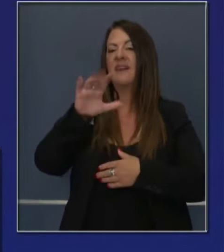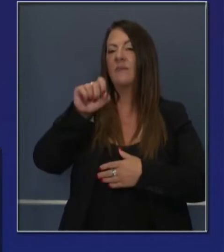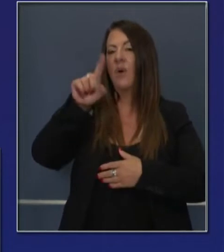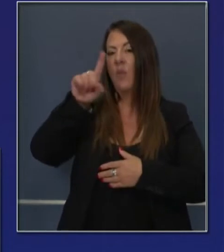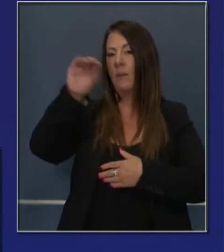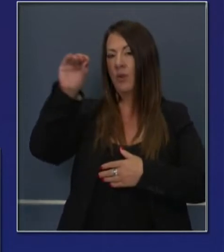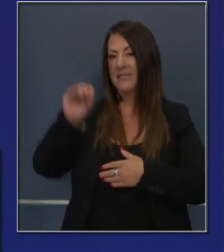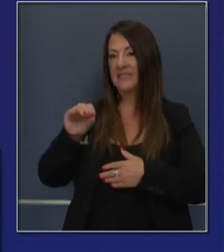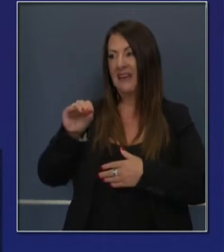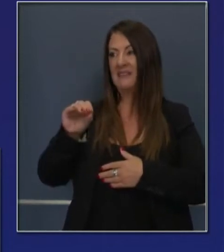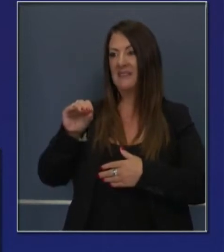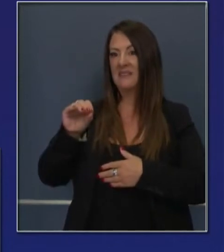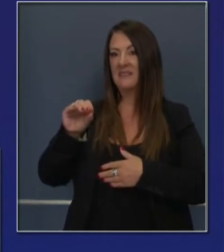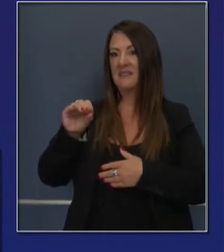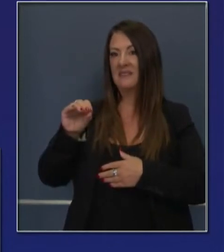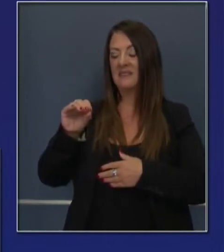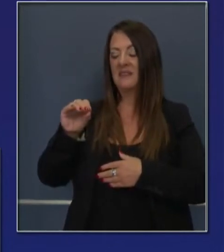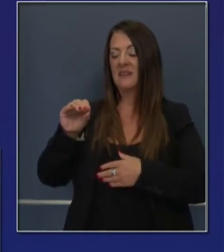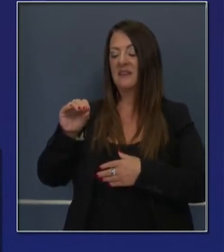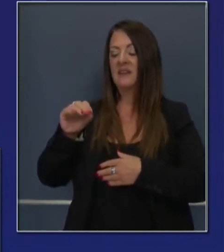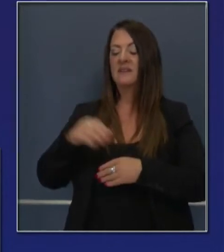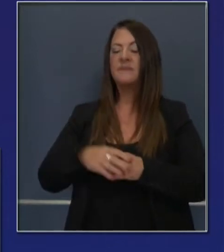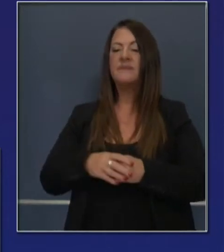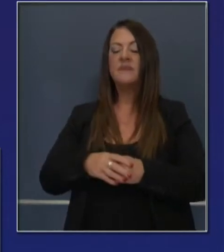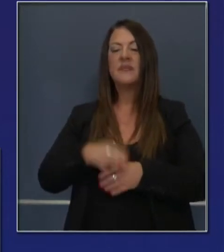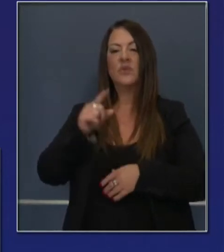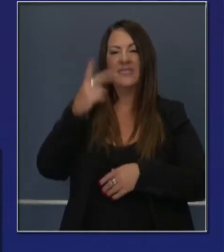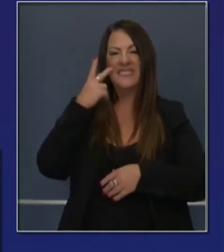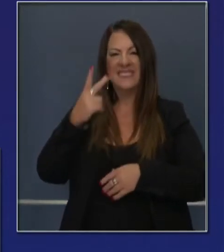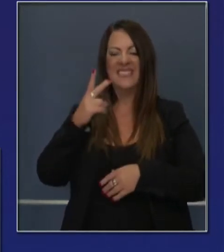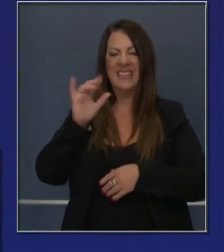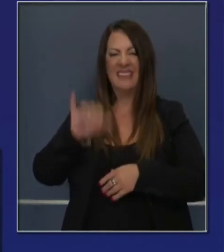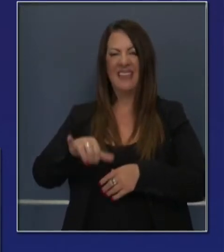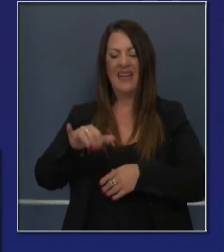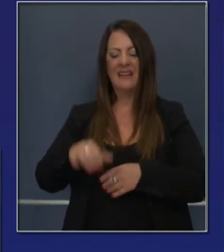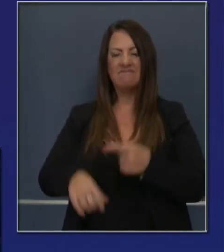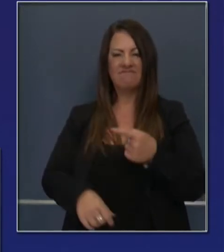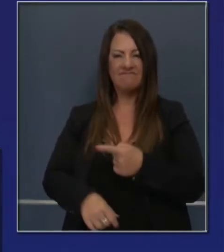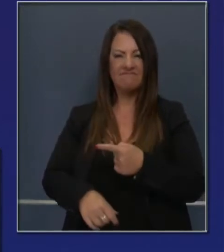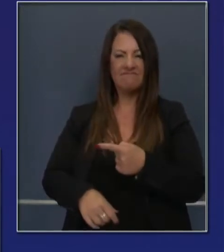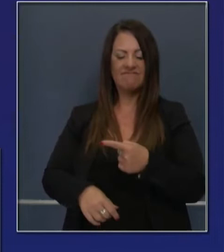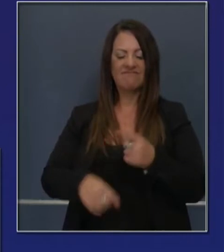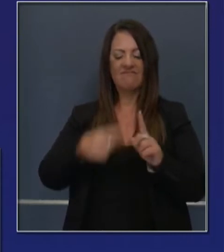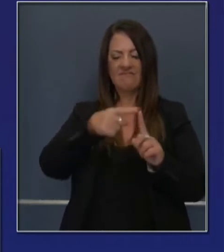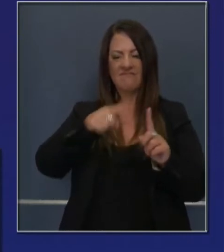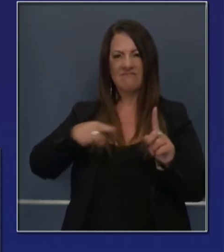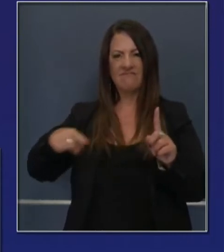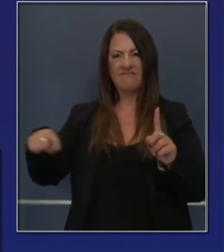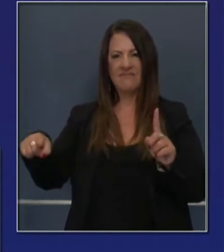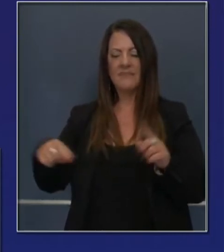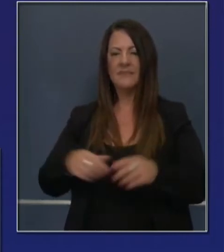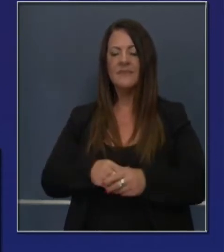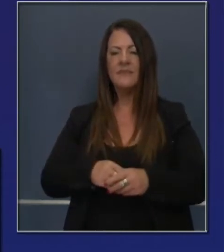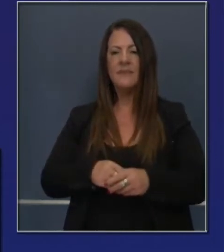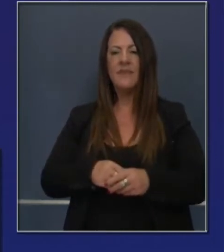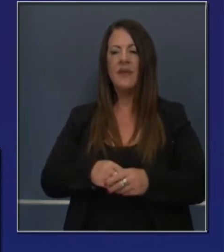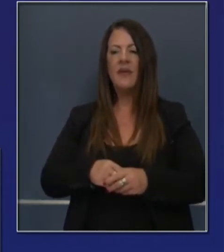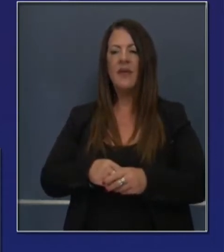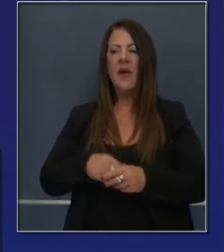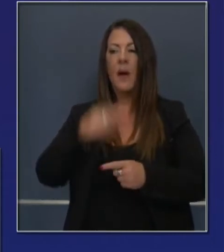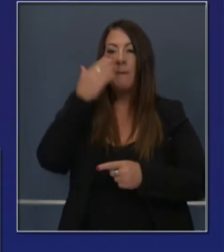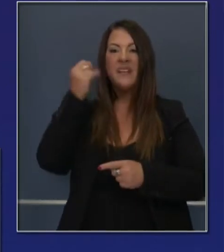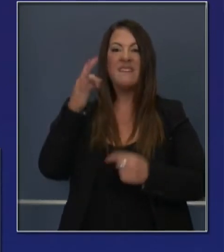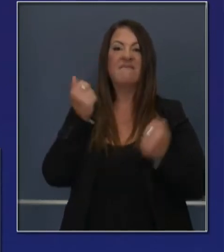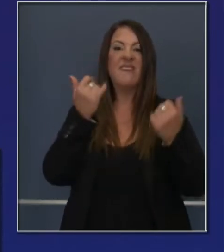5.1% over the last 14 days. You also can see the average number of daily tests is starting to go back up again. The impacts of those